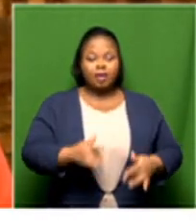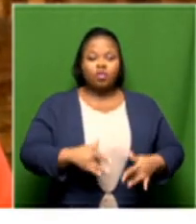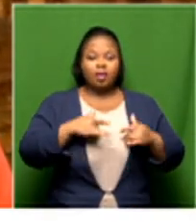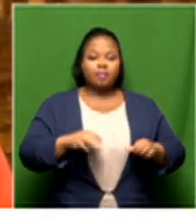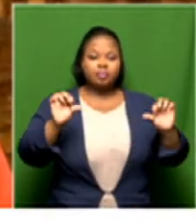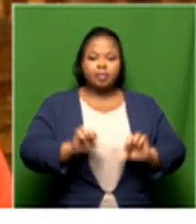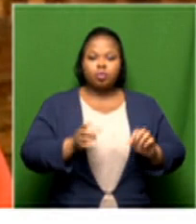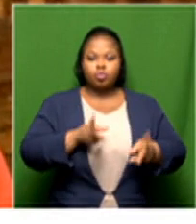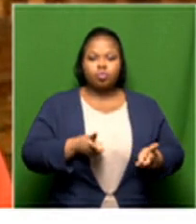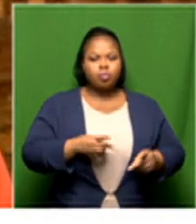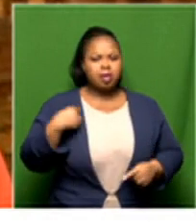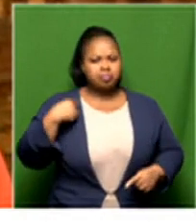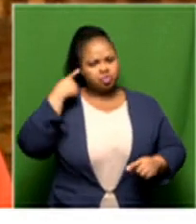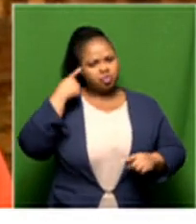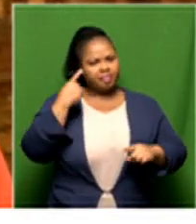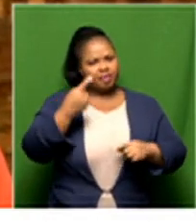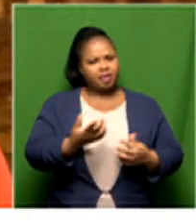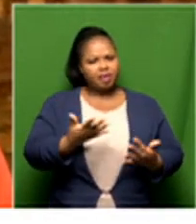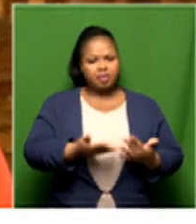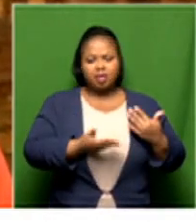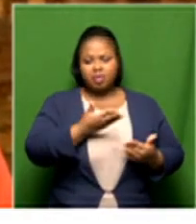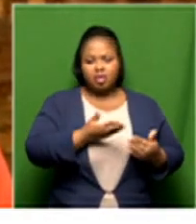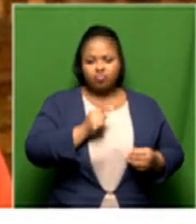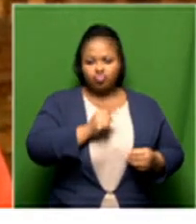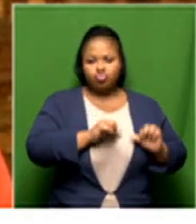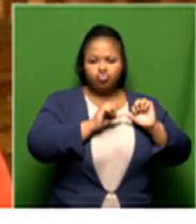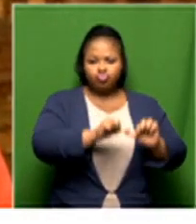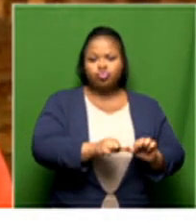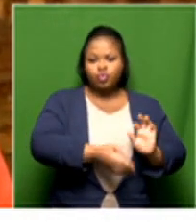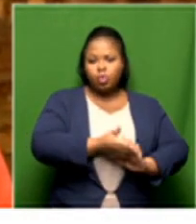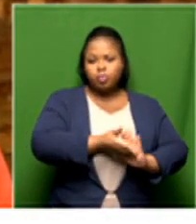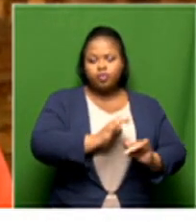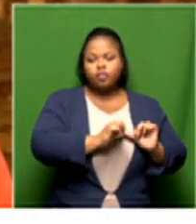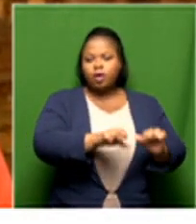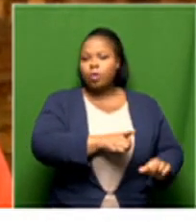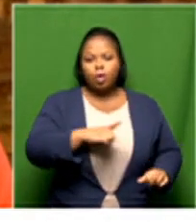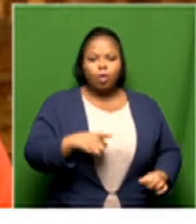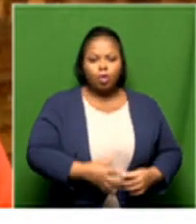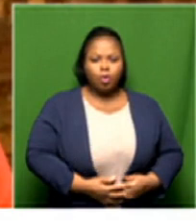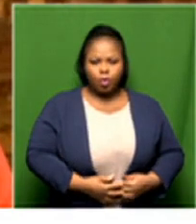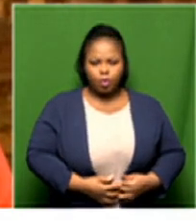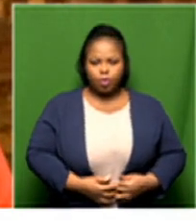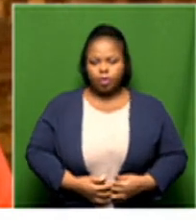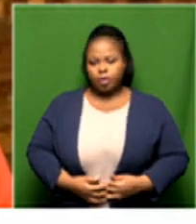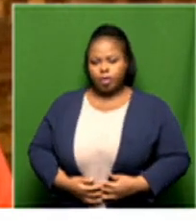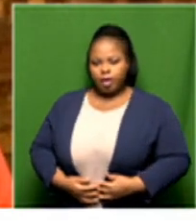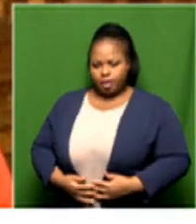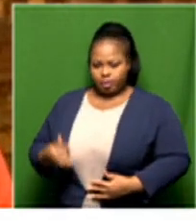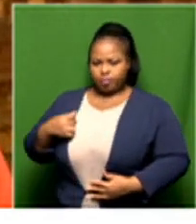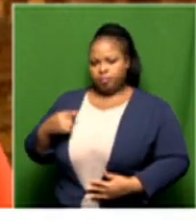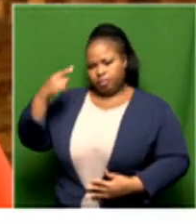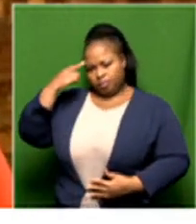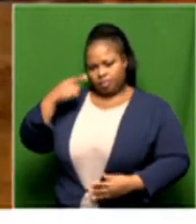recover. How far do you think an effort like this one can go for the needy? I think it's also